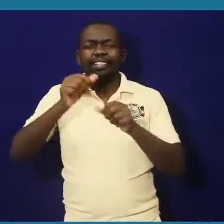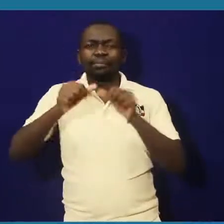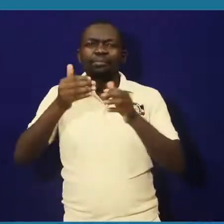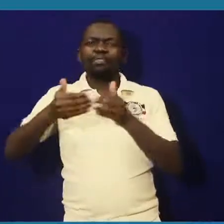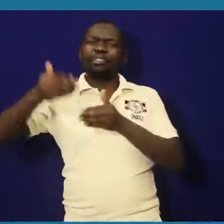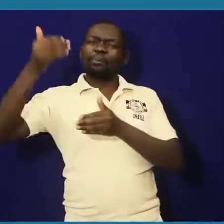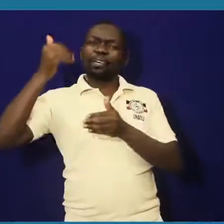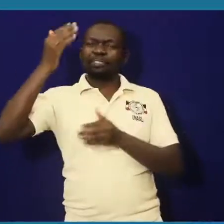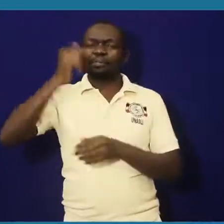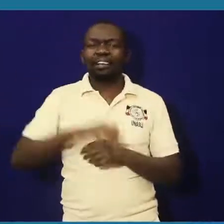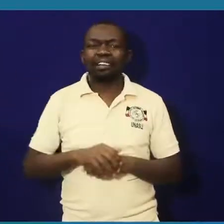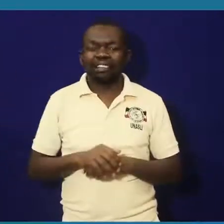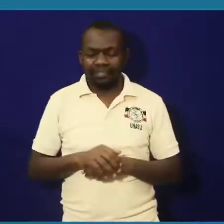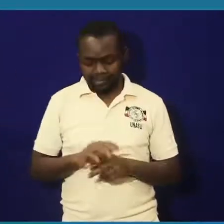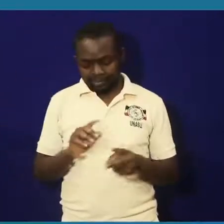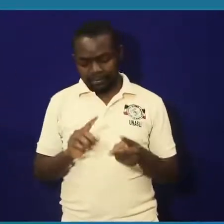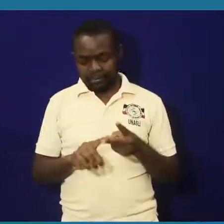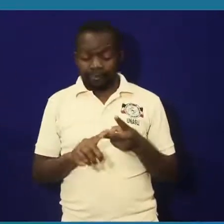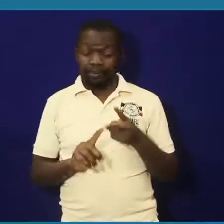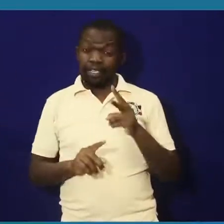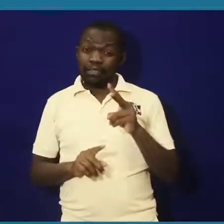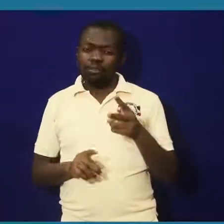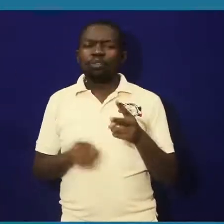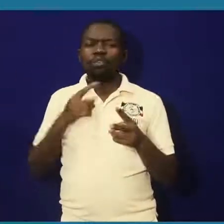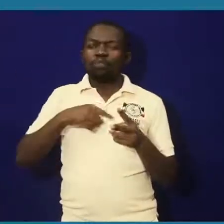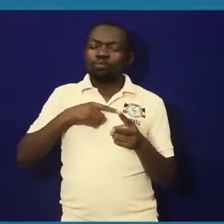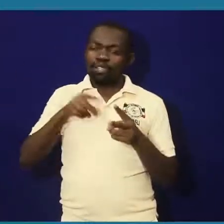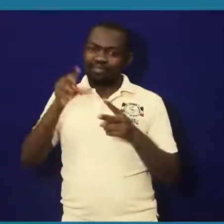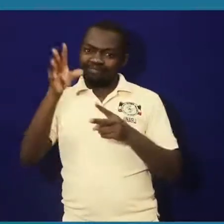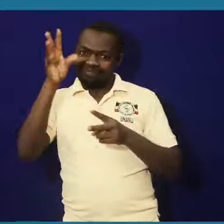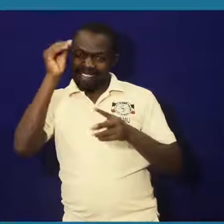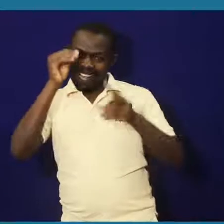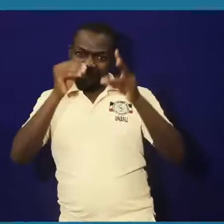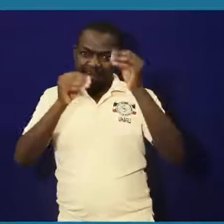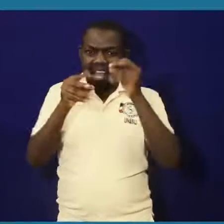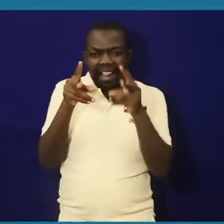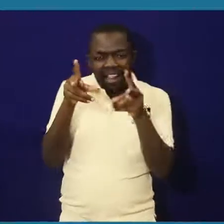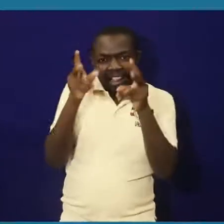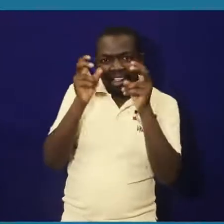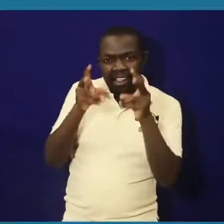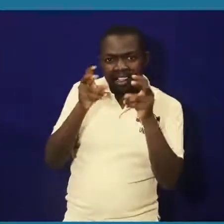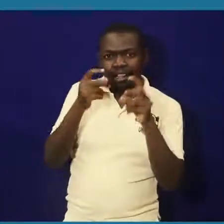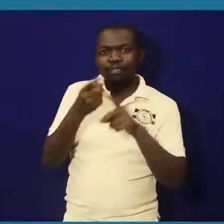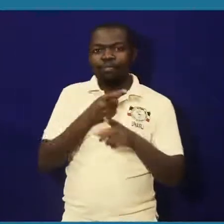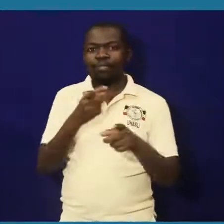2, apart from learning history from Grandpa and other people,